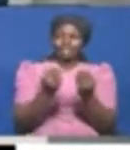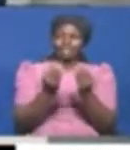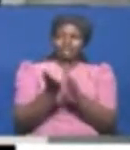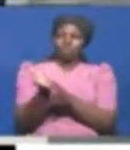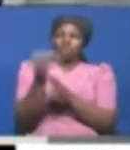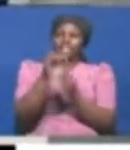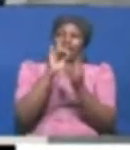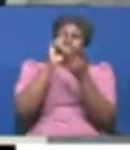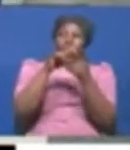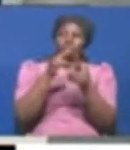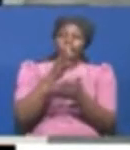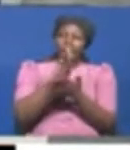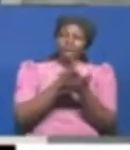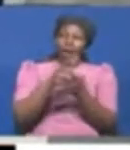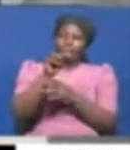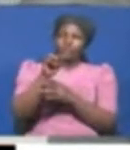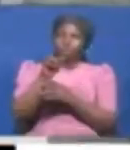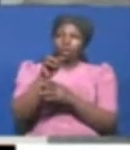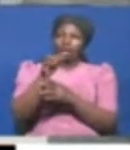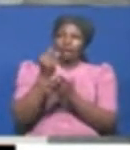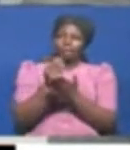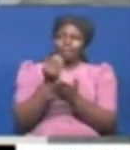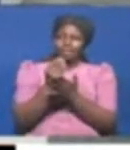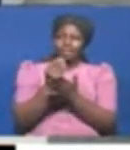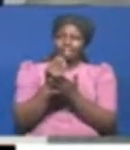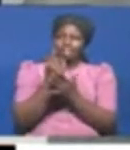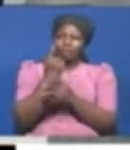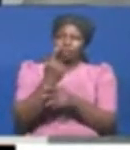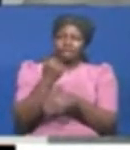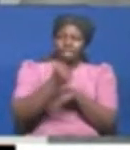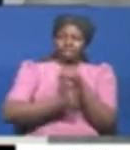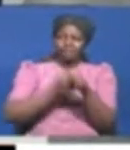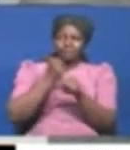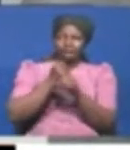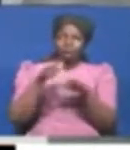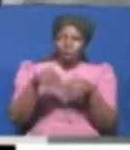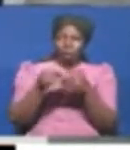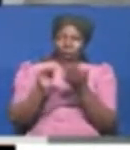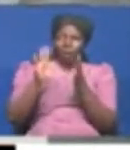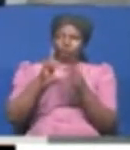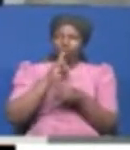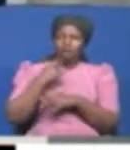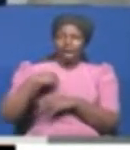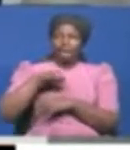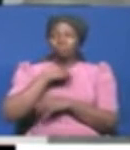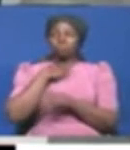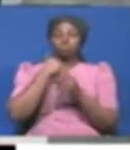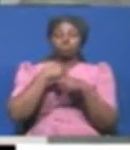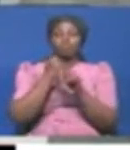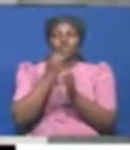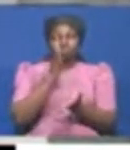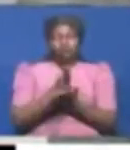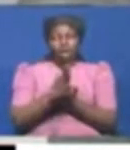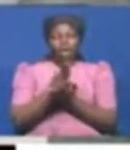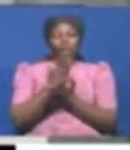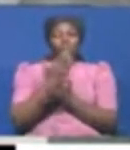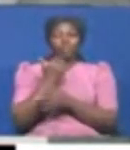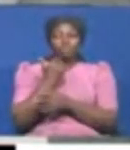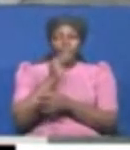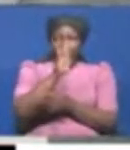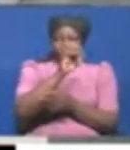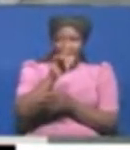half a million and more revenue per year. So what we want to do is to make sure we pass a bill, come